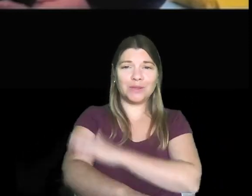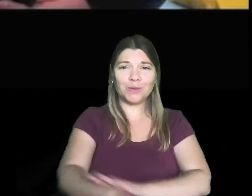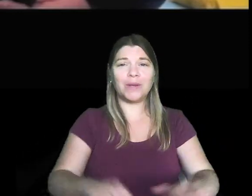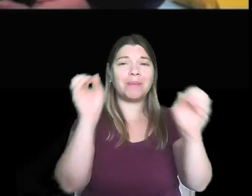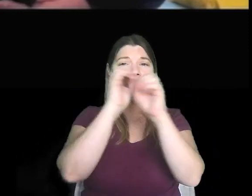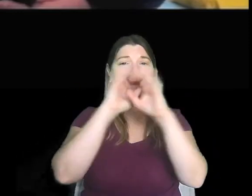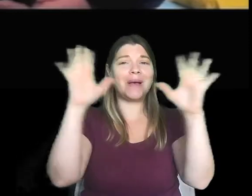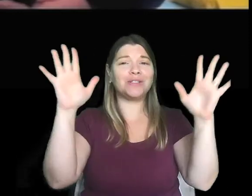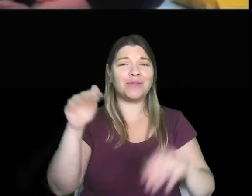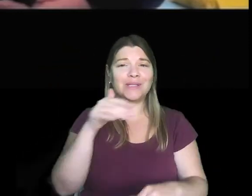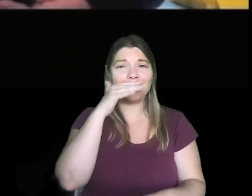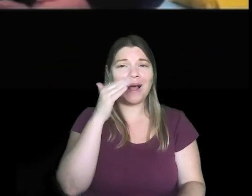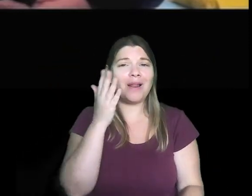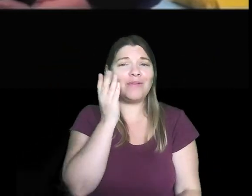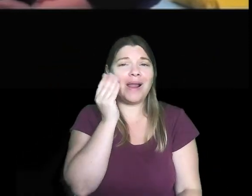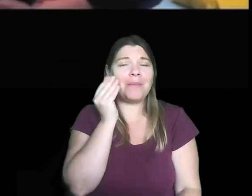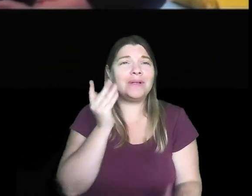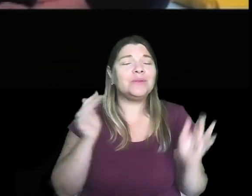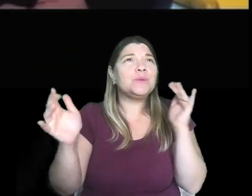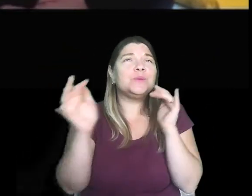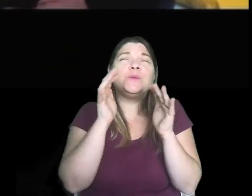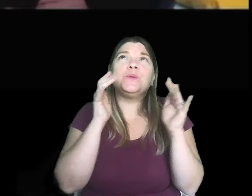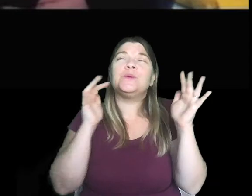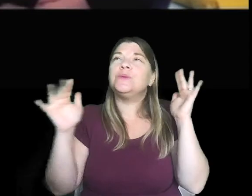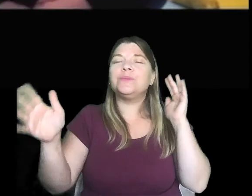smell of lemons all around her.